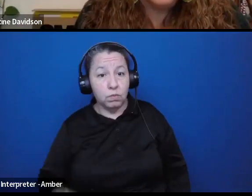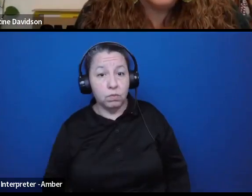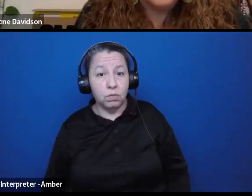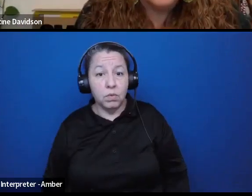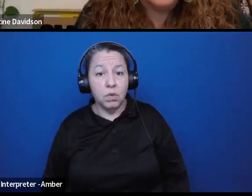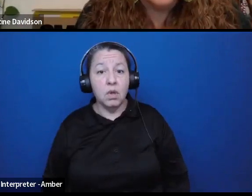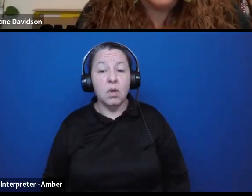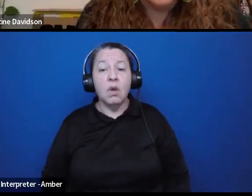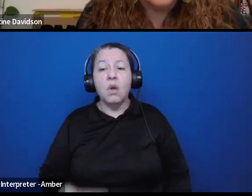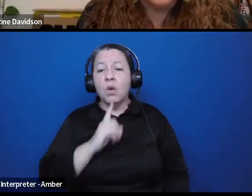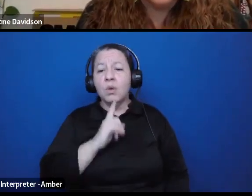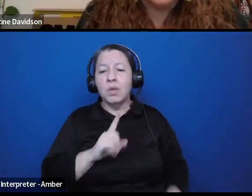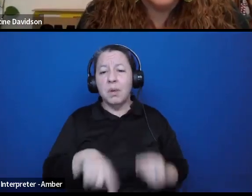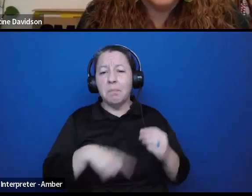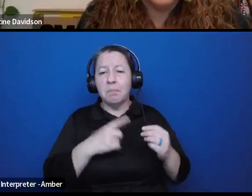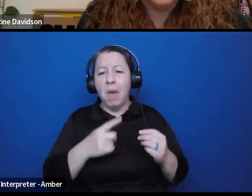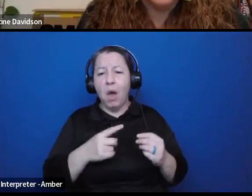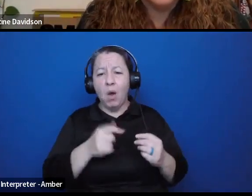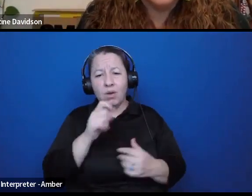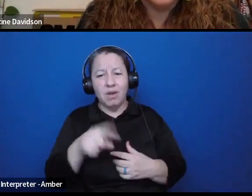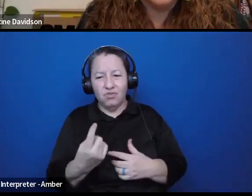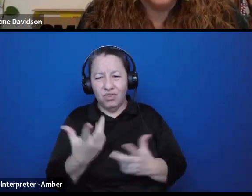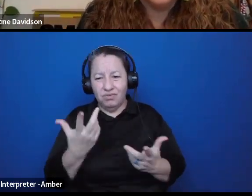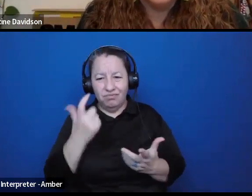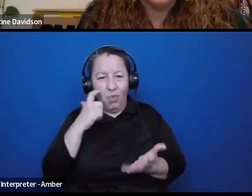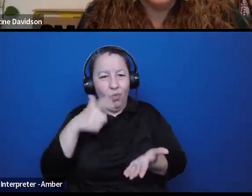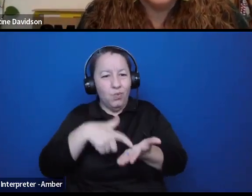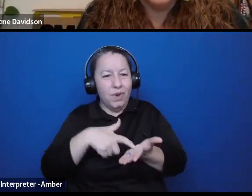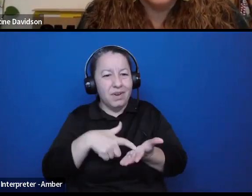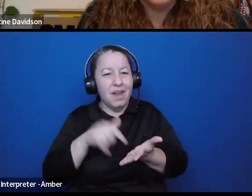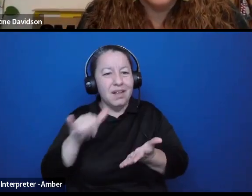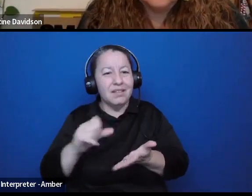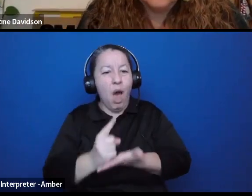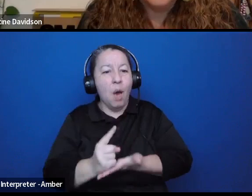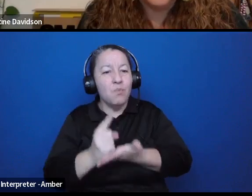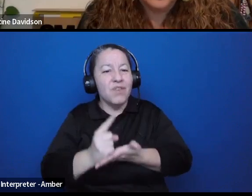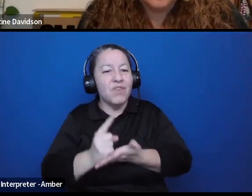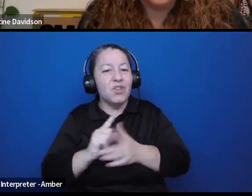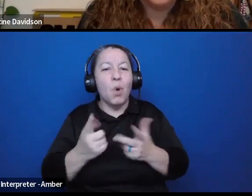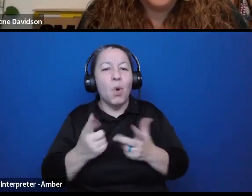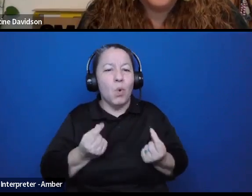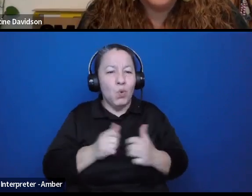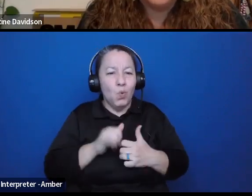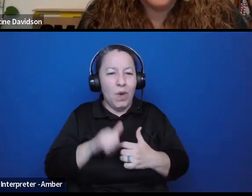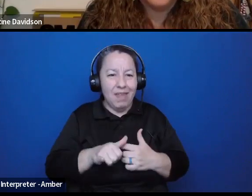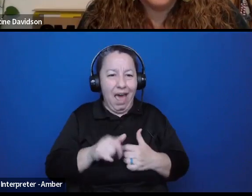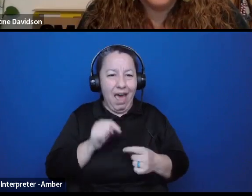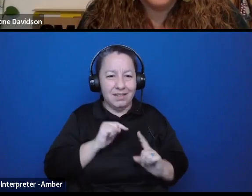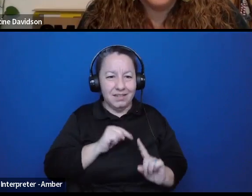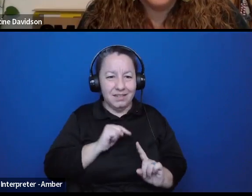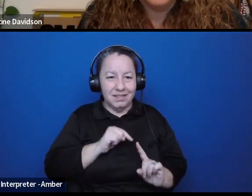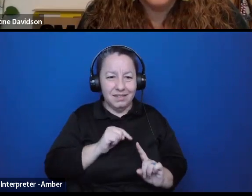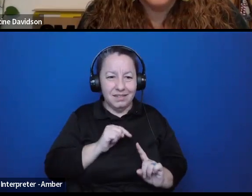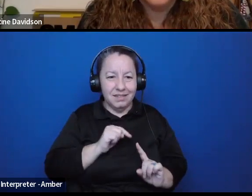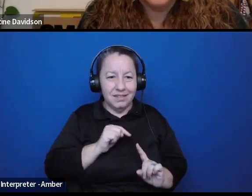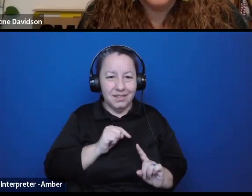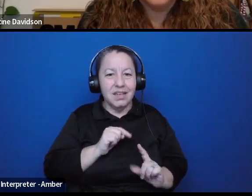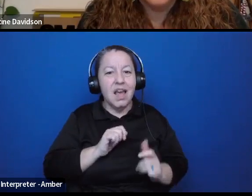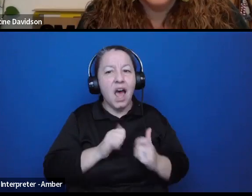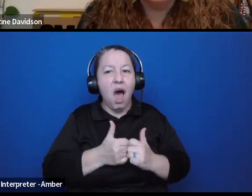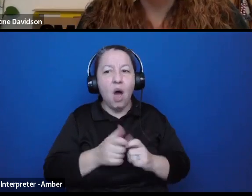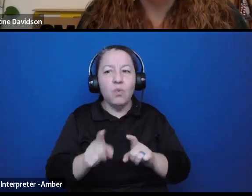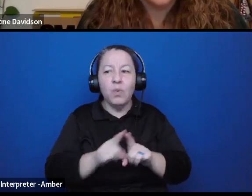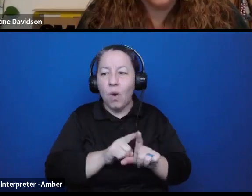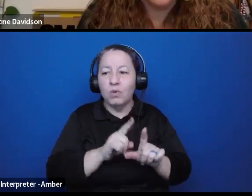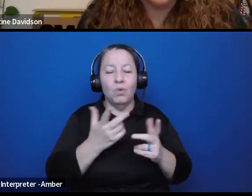And it's about not only recognizing the privilege, but about what do we do with that? And then how are we also lifting